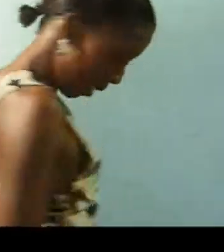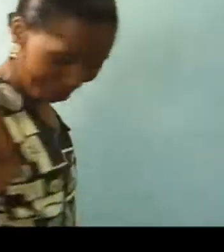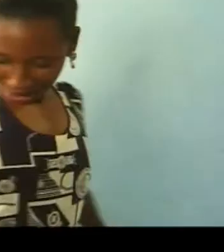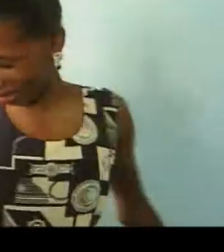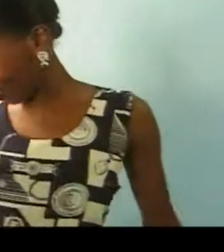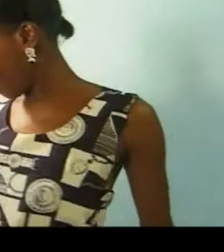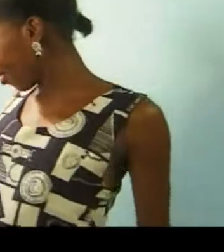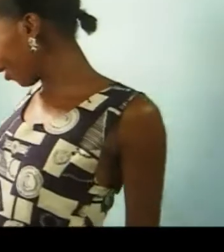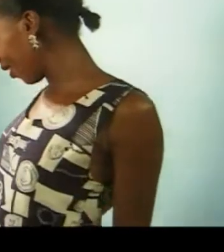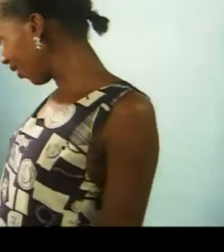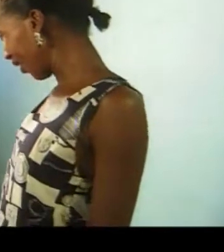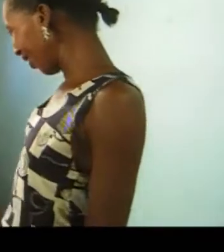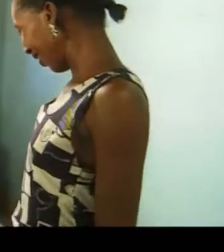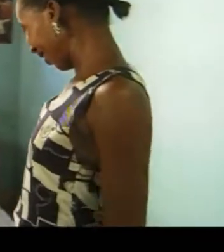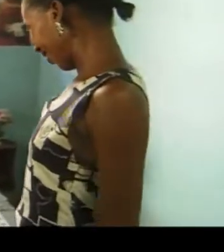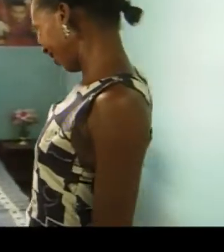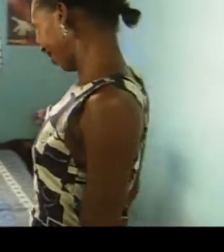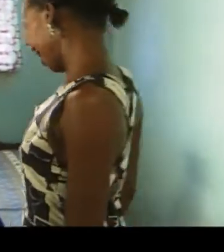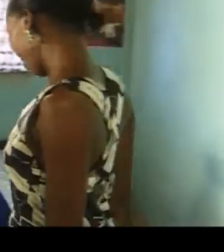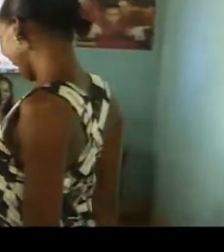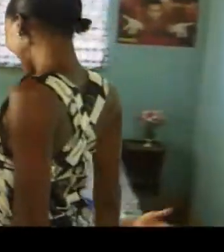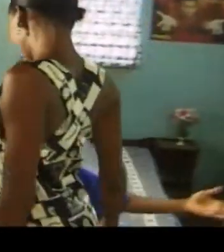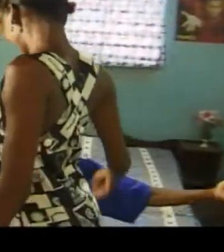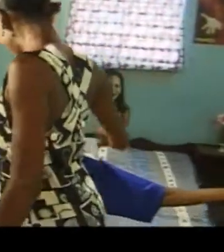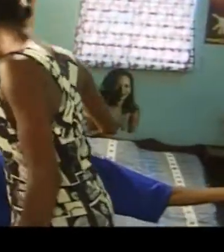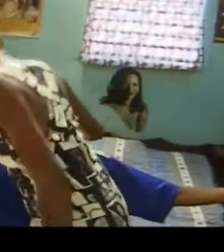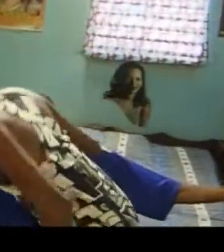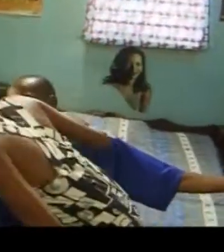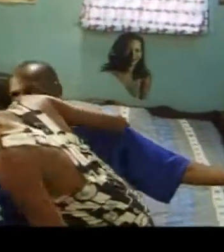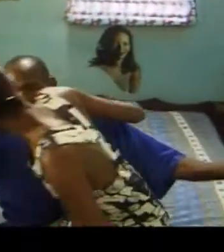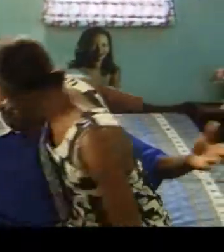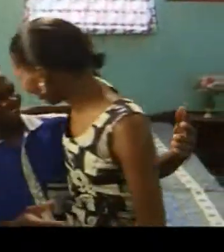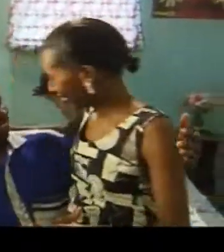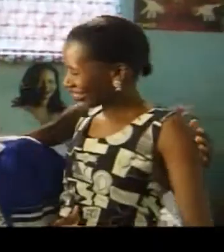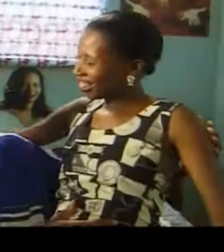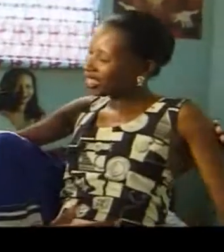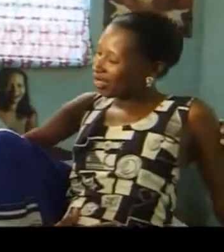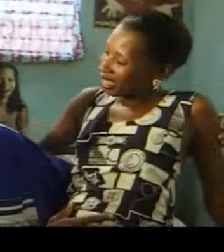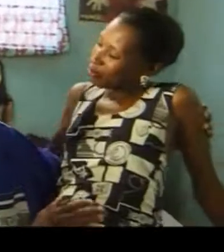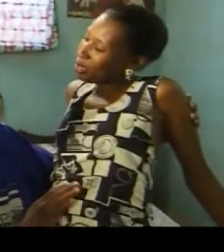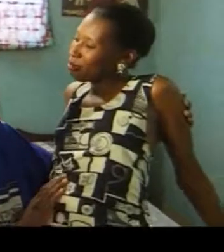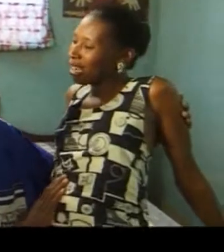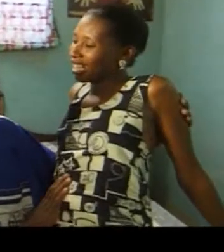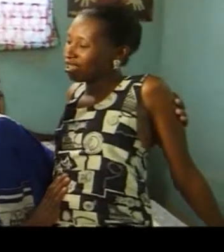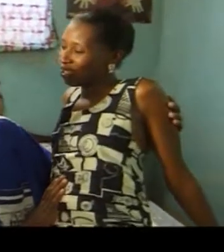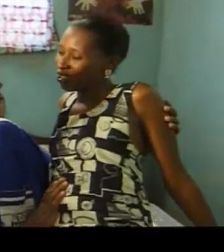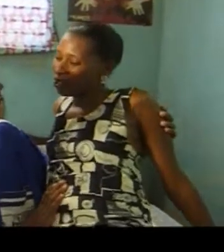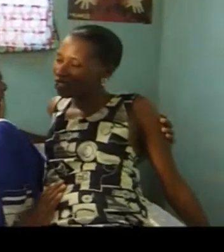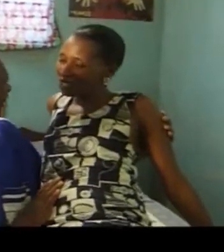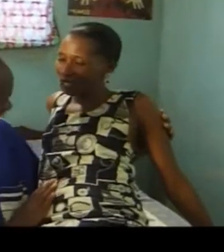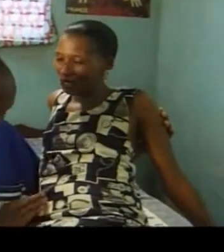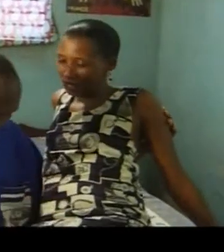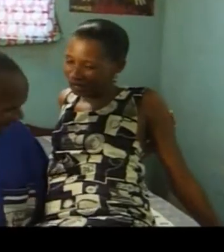Do I look all right? You look terrific. Really? You're the prettiest girl in the world. I hope when we are married, you'll be